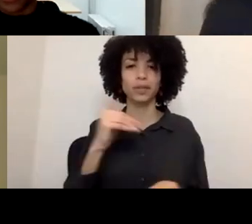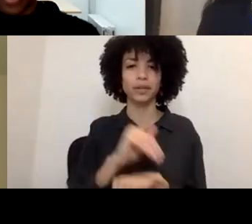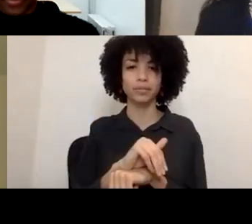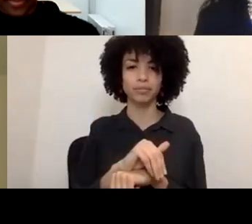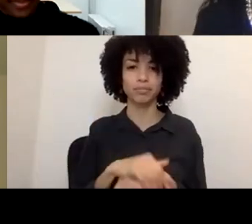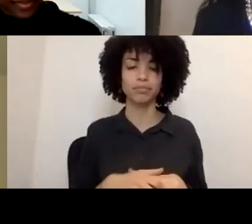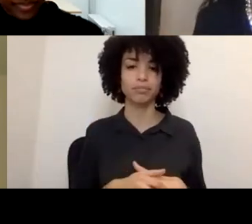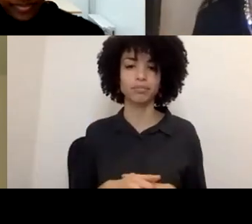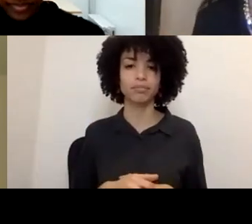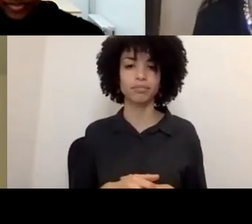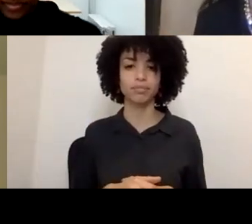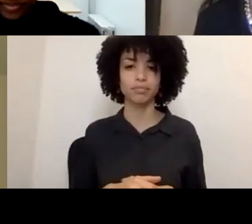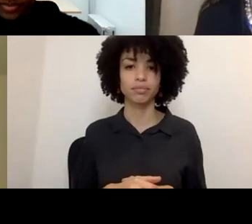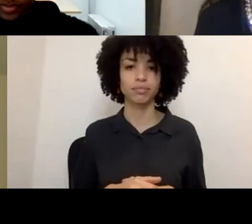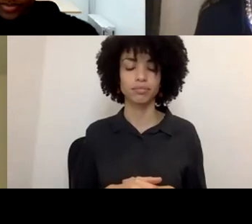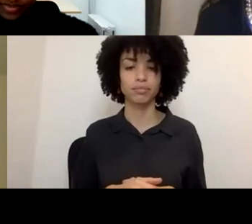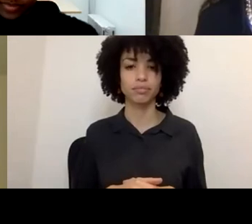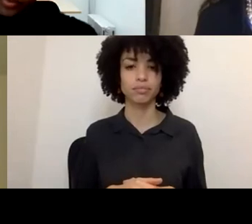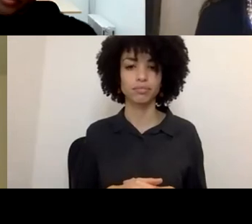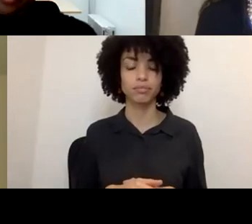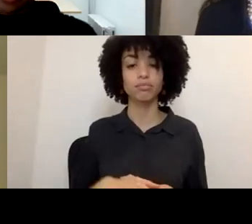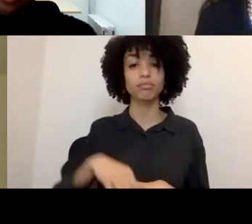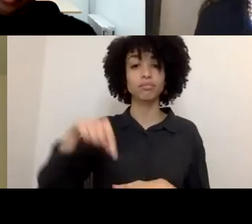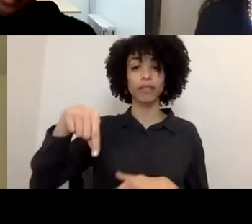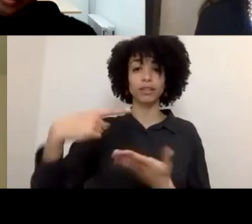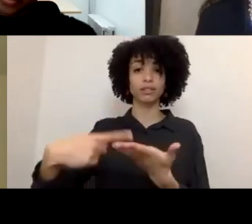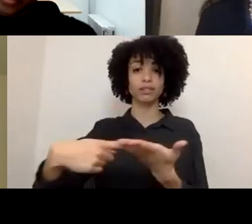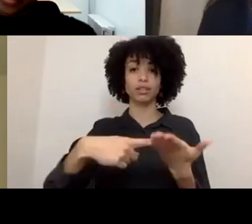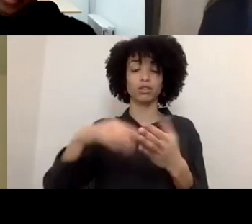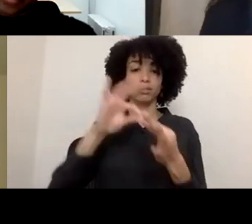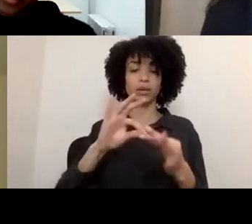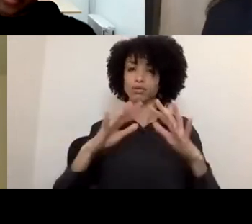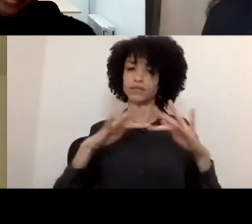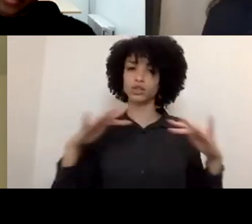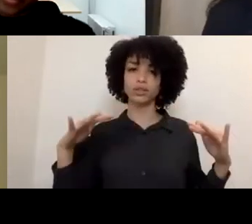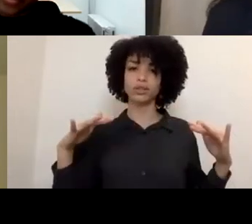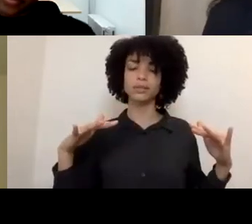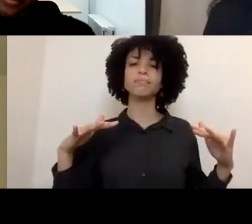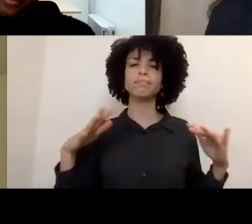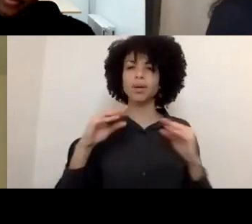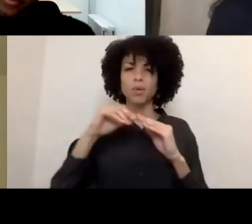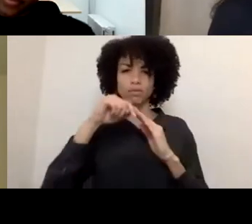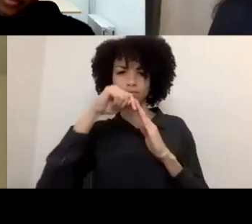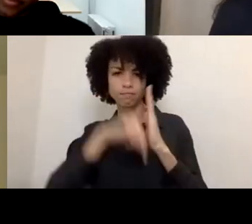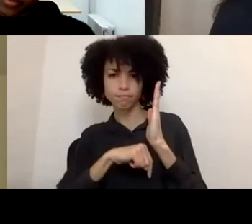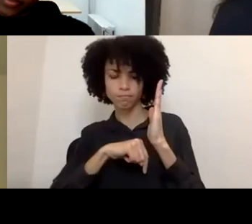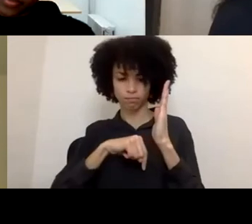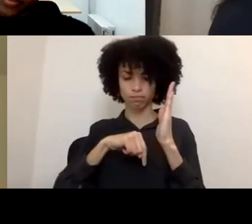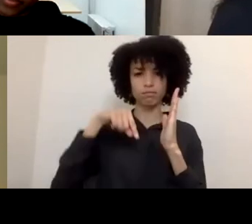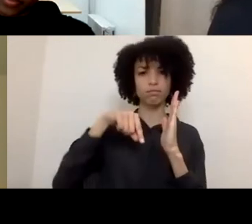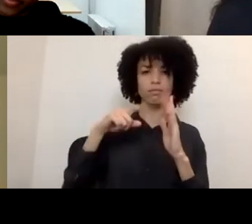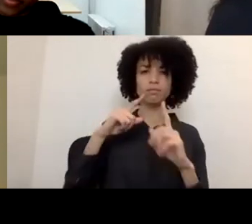surface of things, this is a conversation about diversity. But at a much more profound level, this is really a conversation